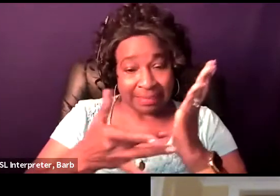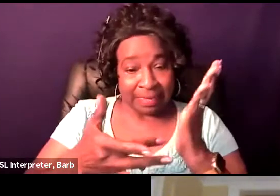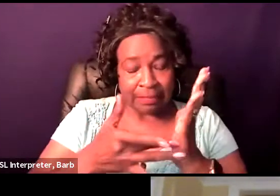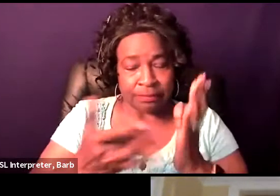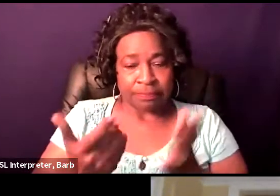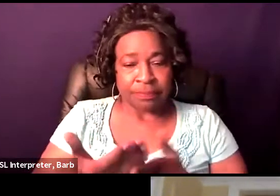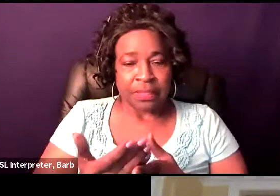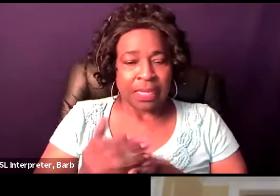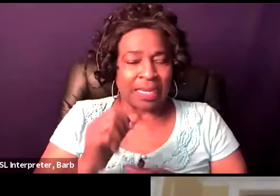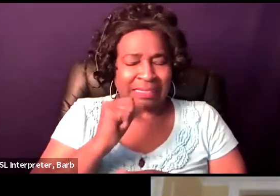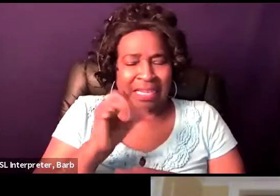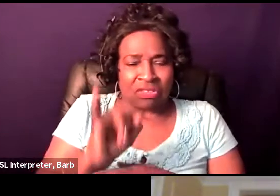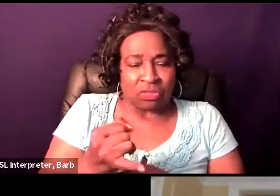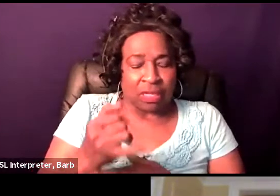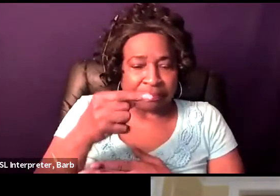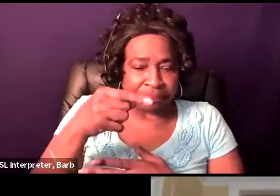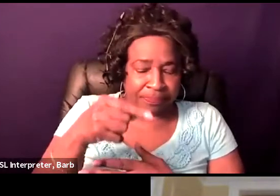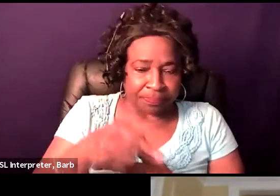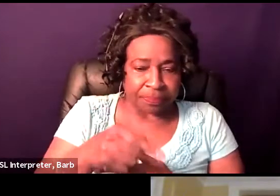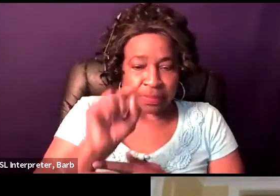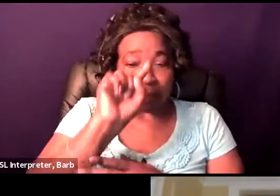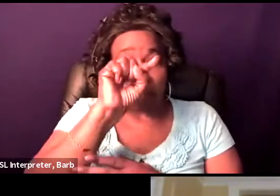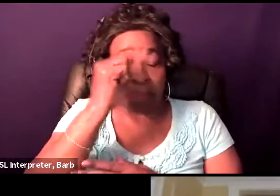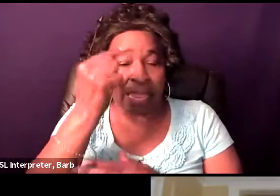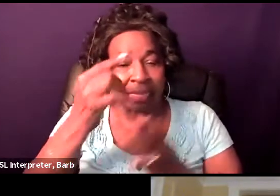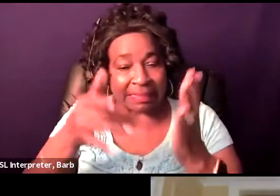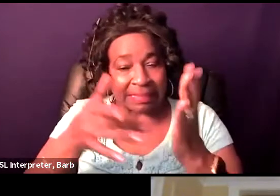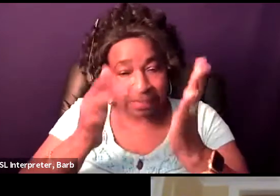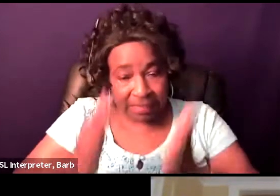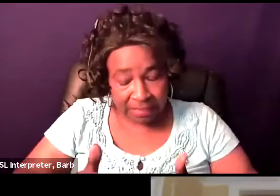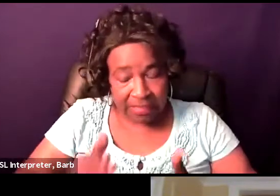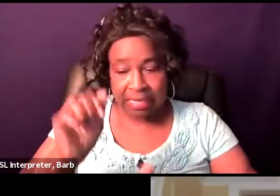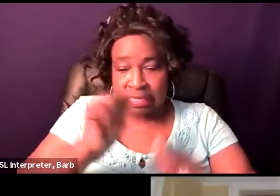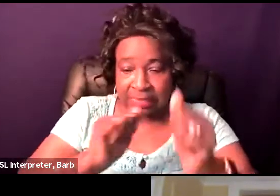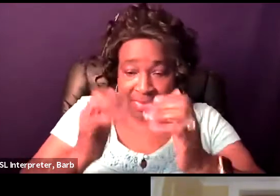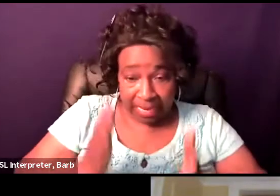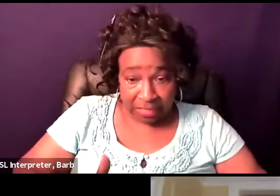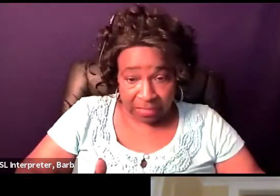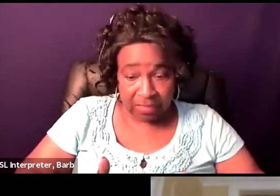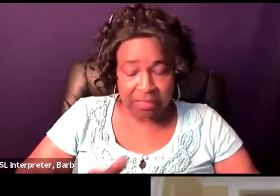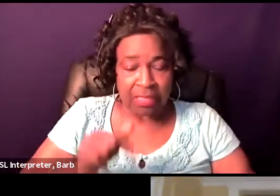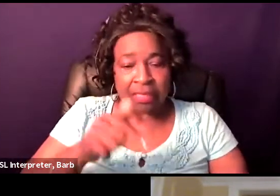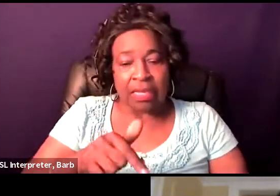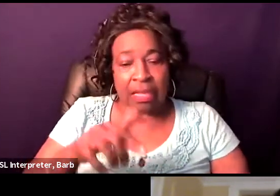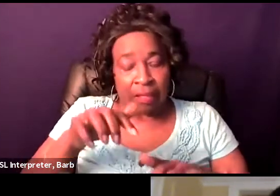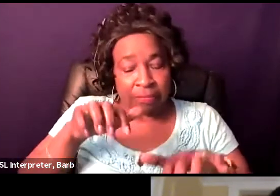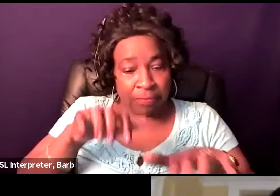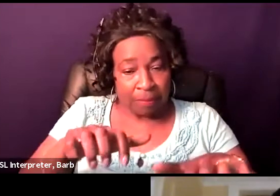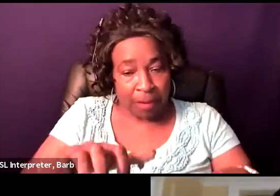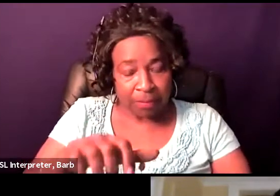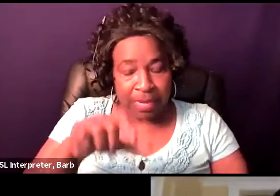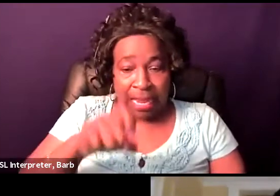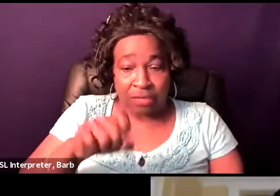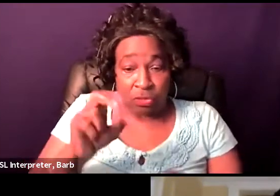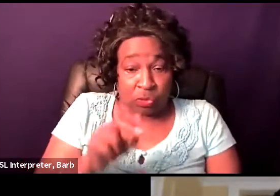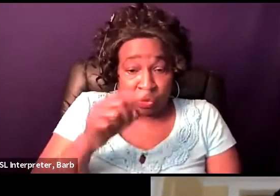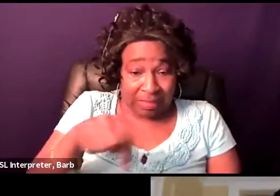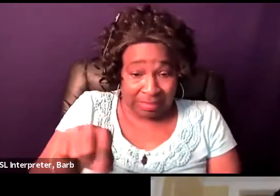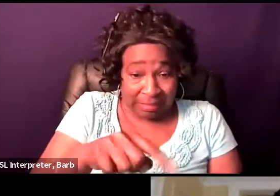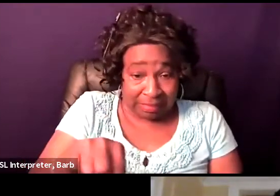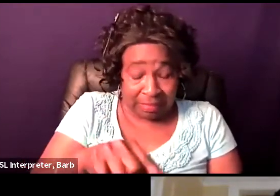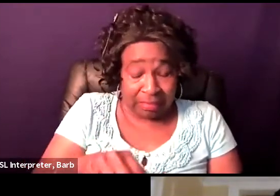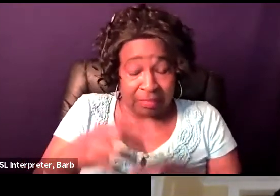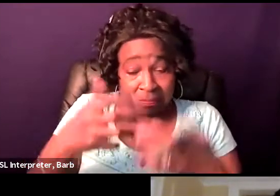it's not even just that, you know, Black technicians and scientists, because the population that has to use these, you